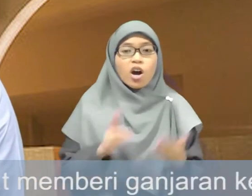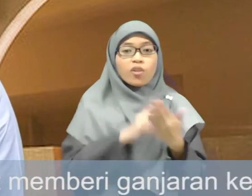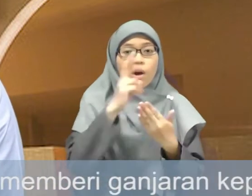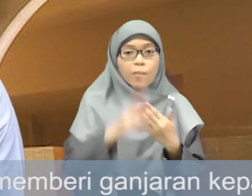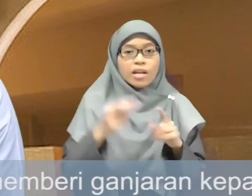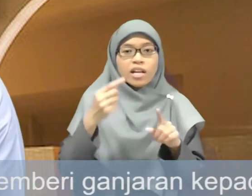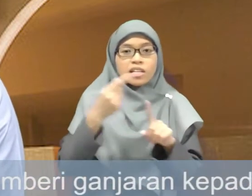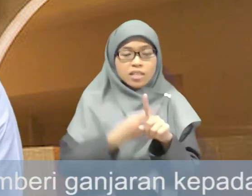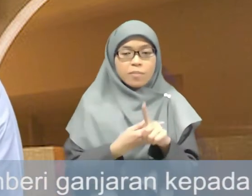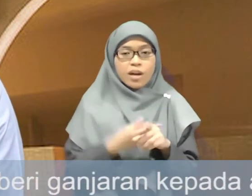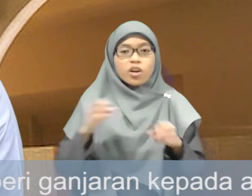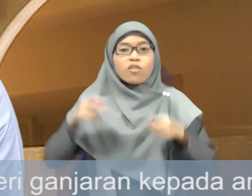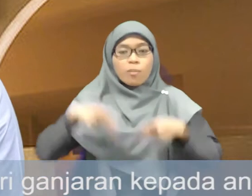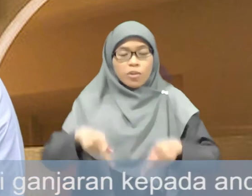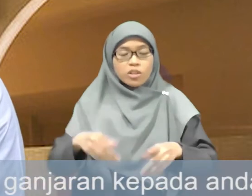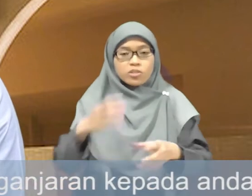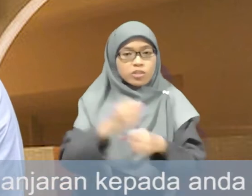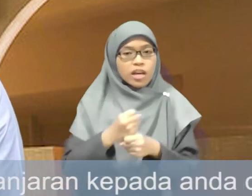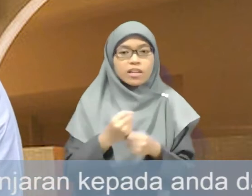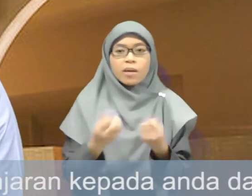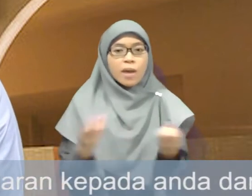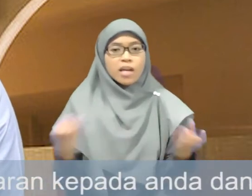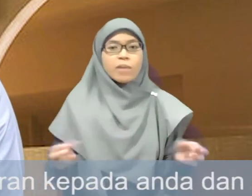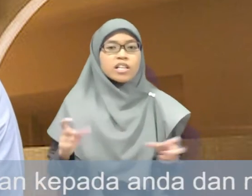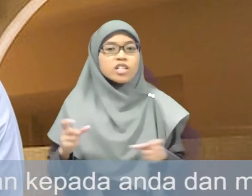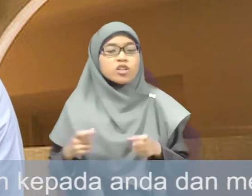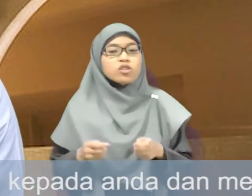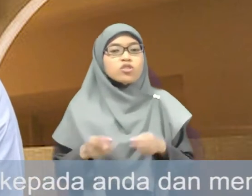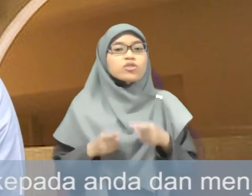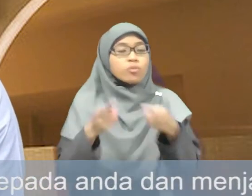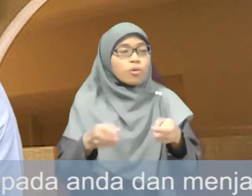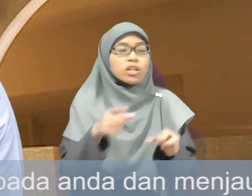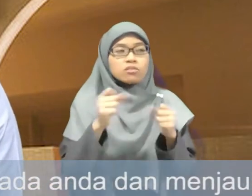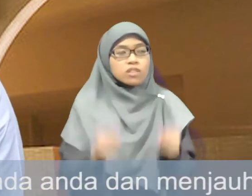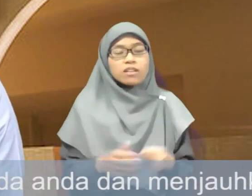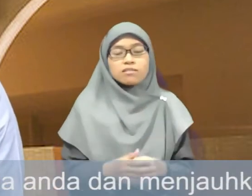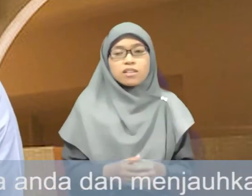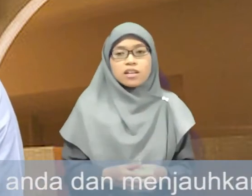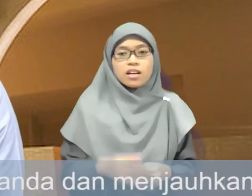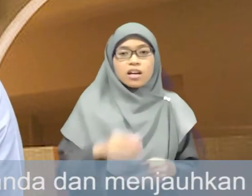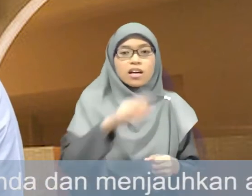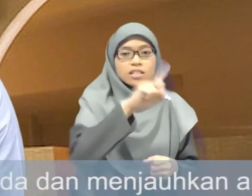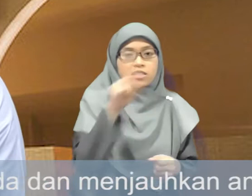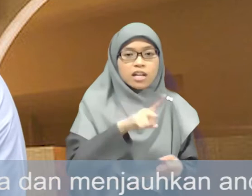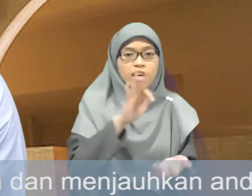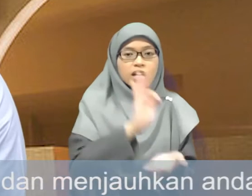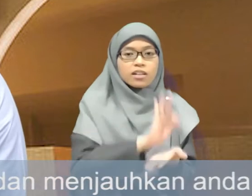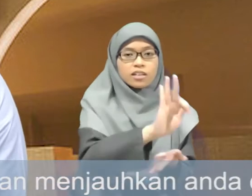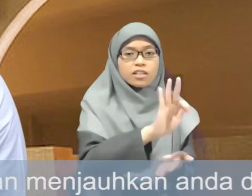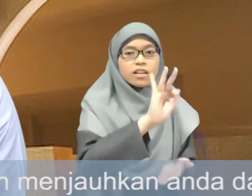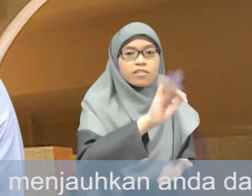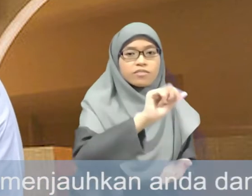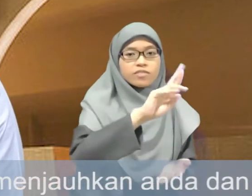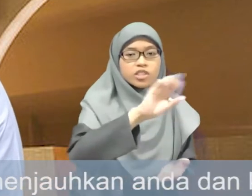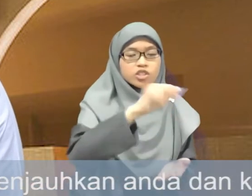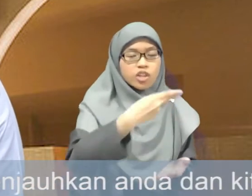your brother. These are all various examples of charity that can be easily attained or practiced in our daily life.